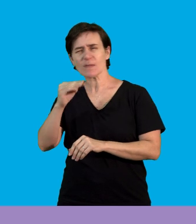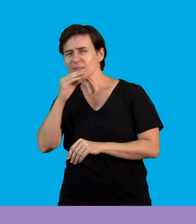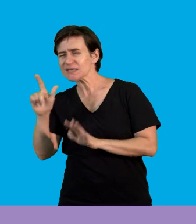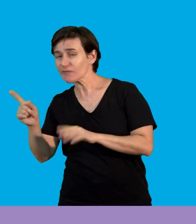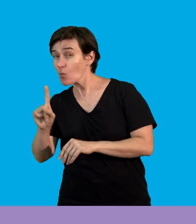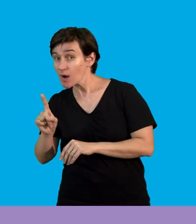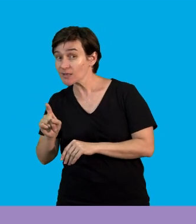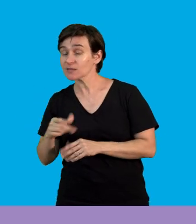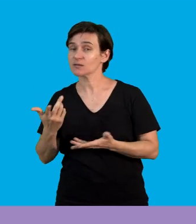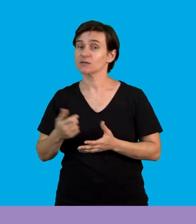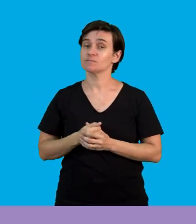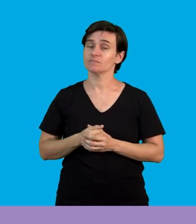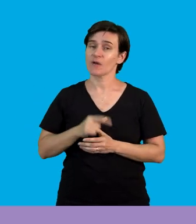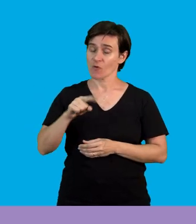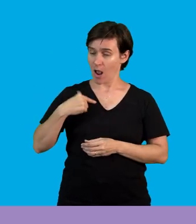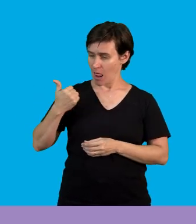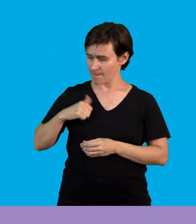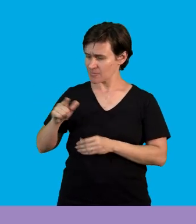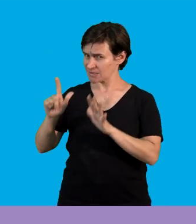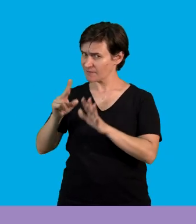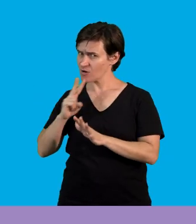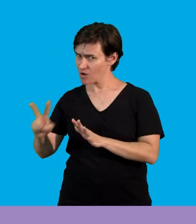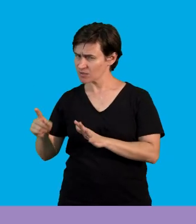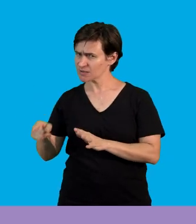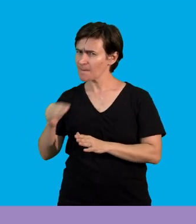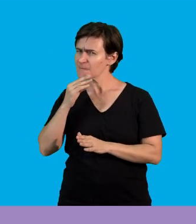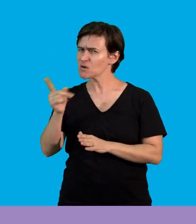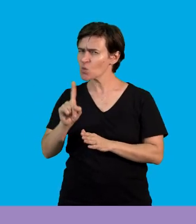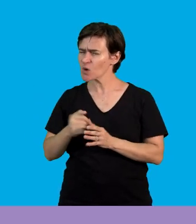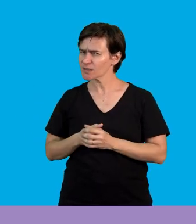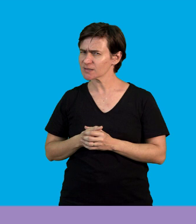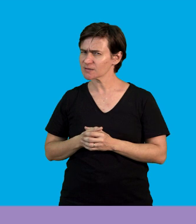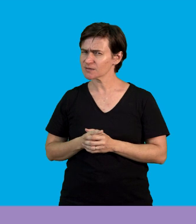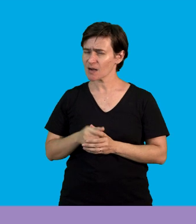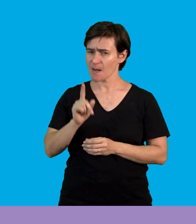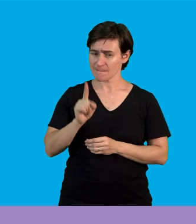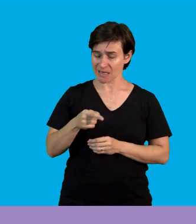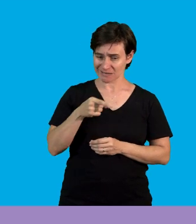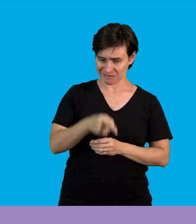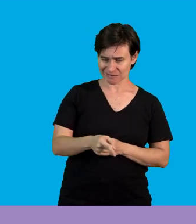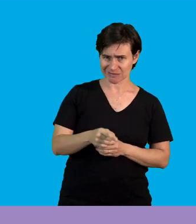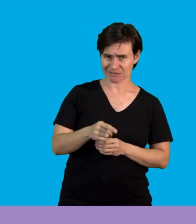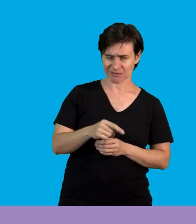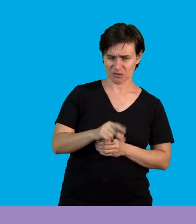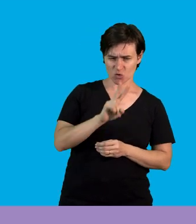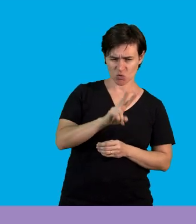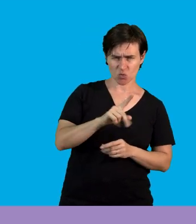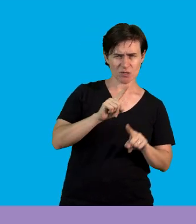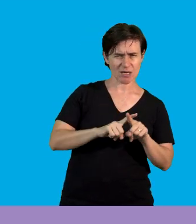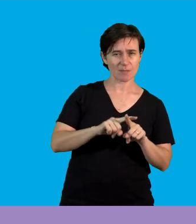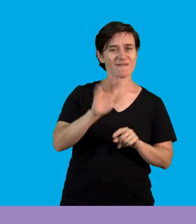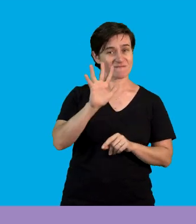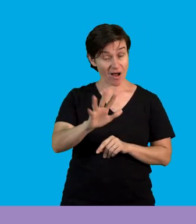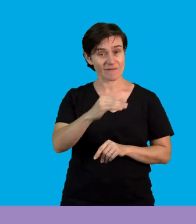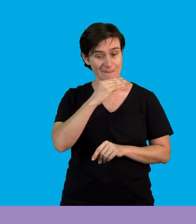is that? That means for us to get 7 from that number, we would have to be multiplying